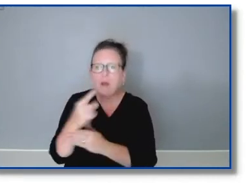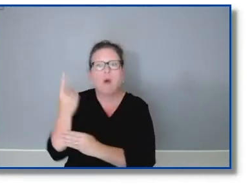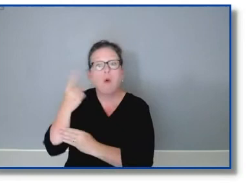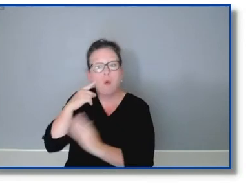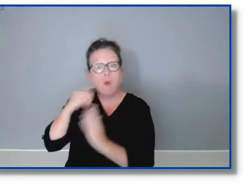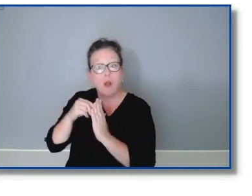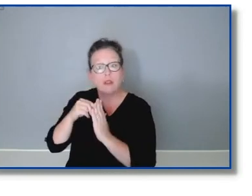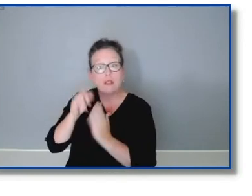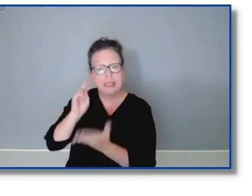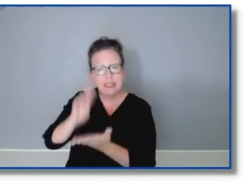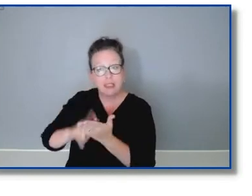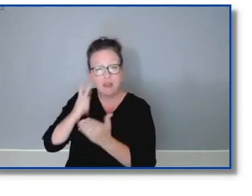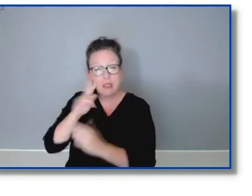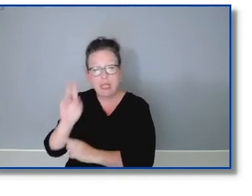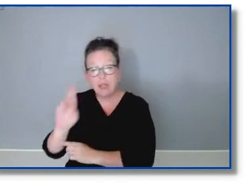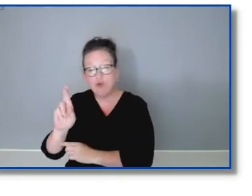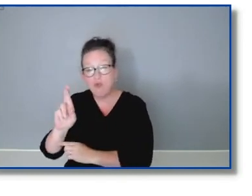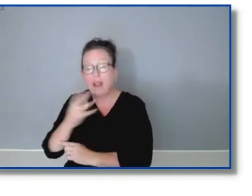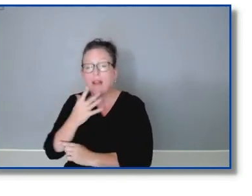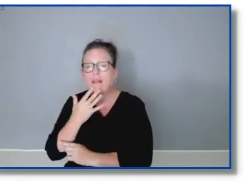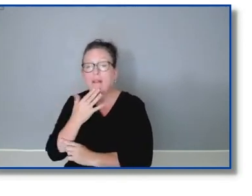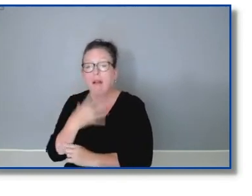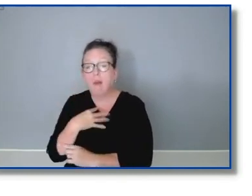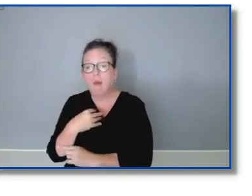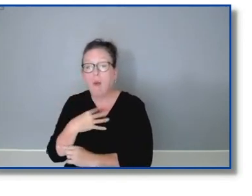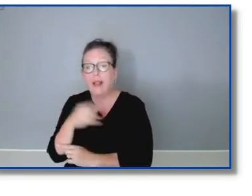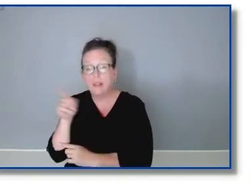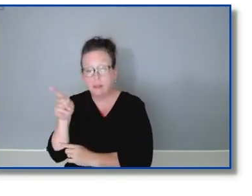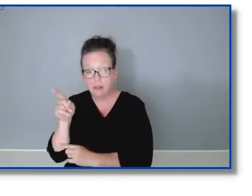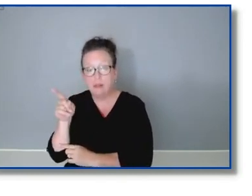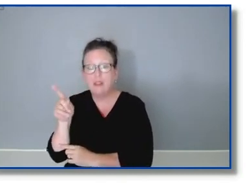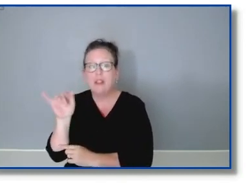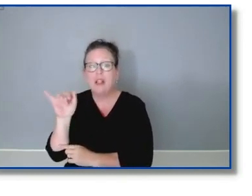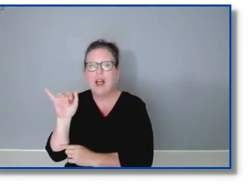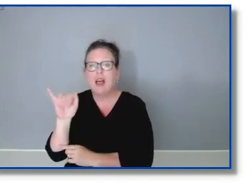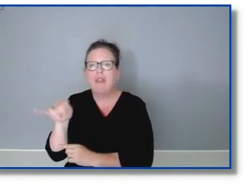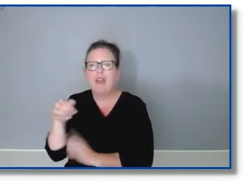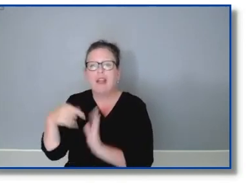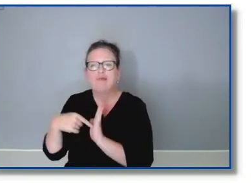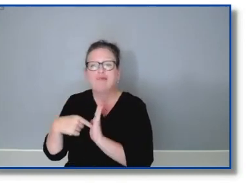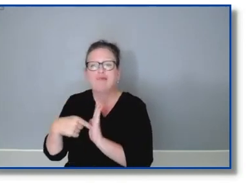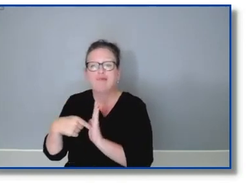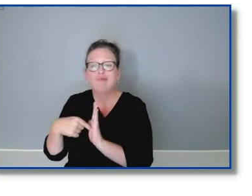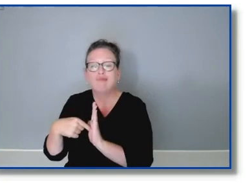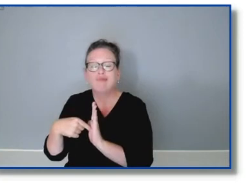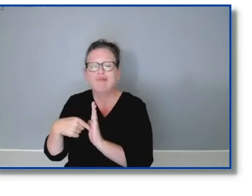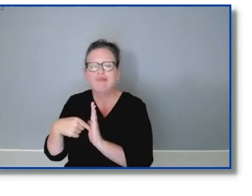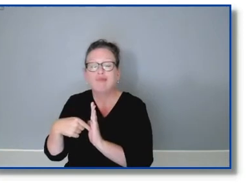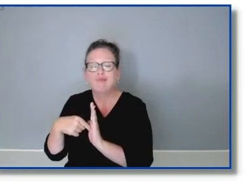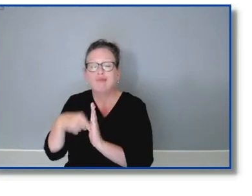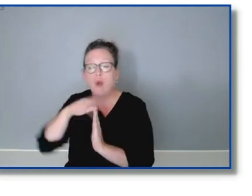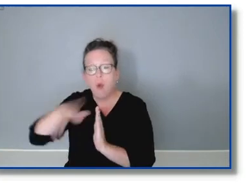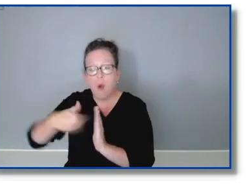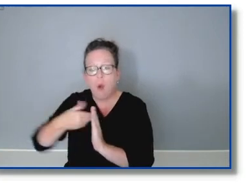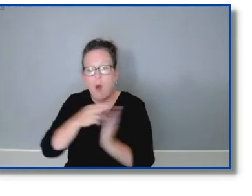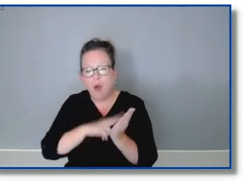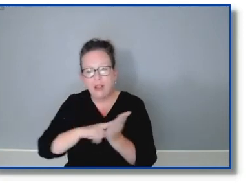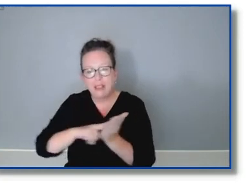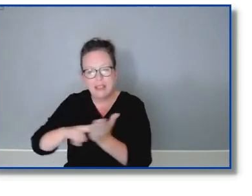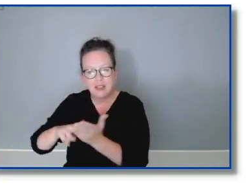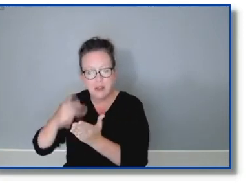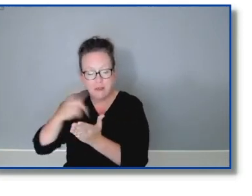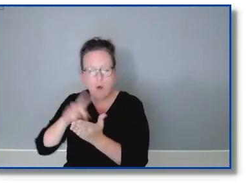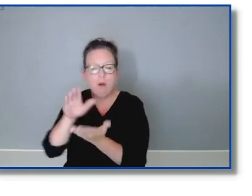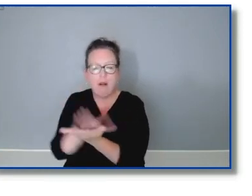the right, the white one, is representing the collective signature of all this academic and